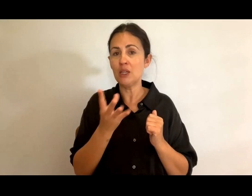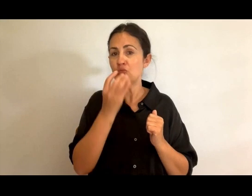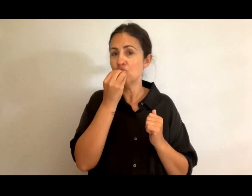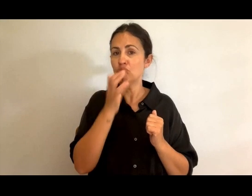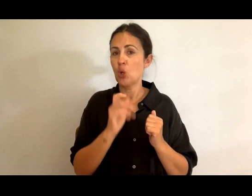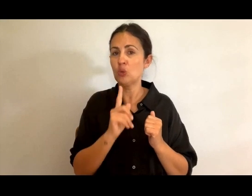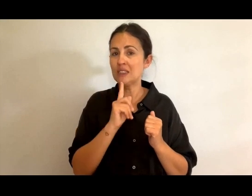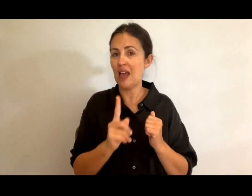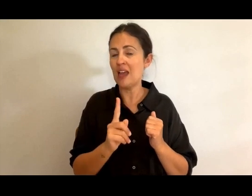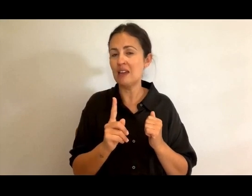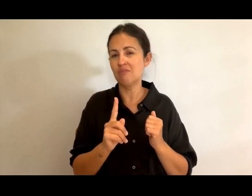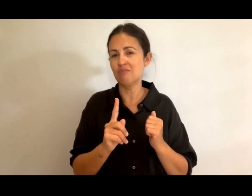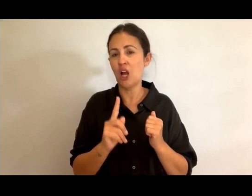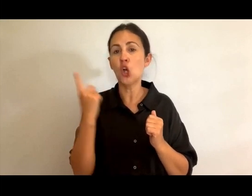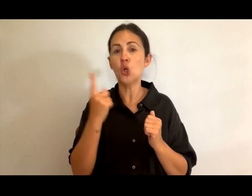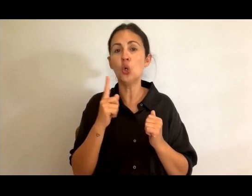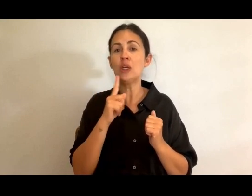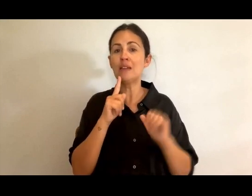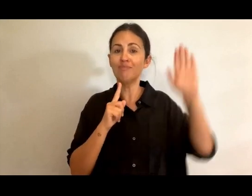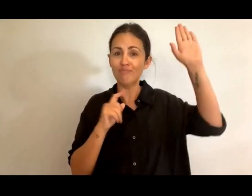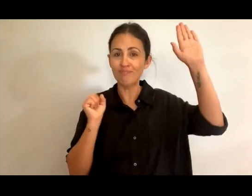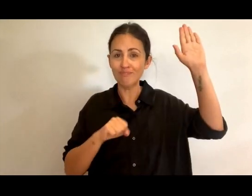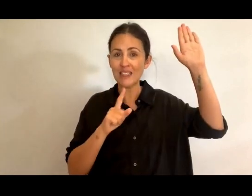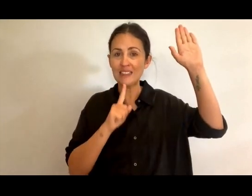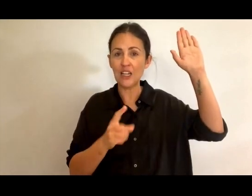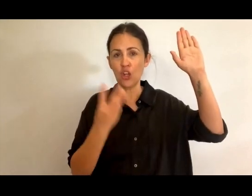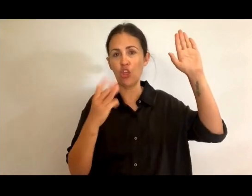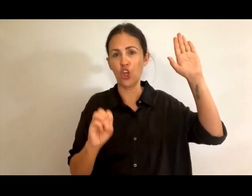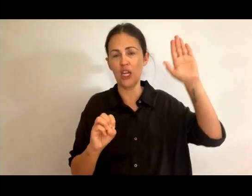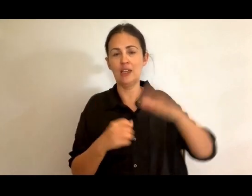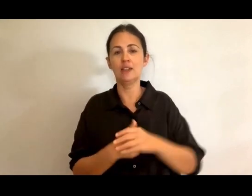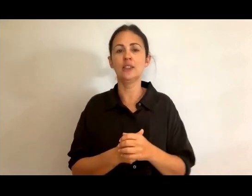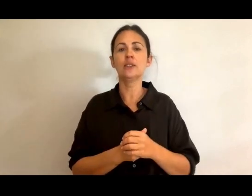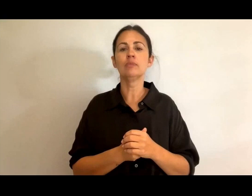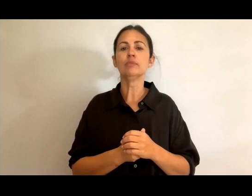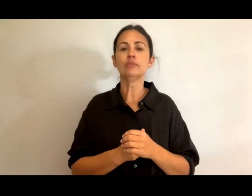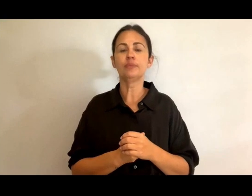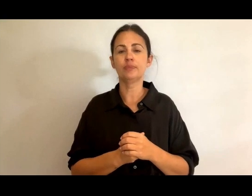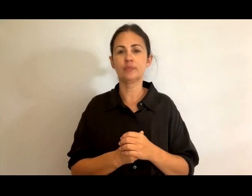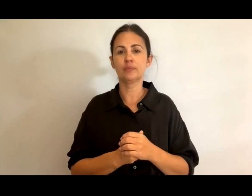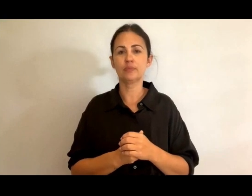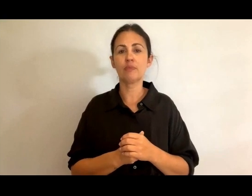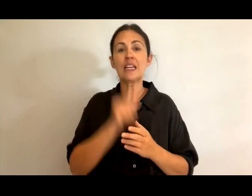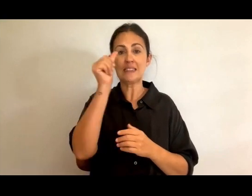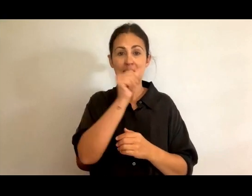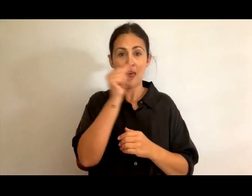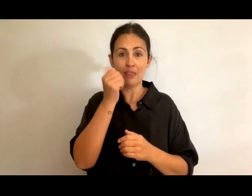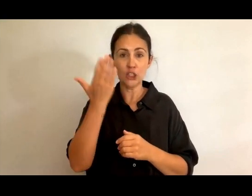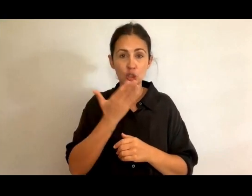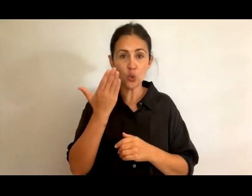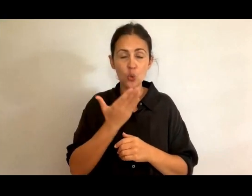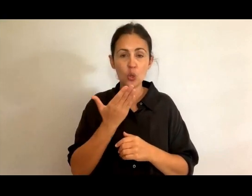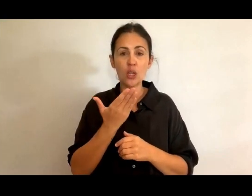Mostly farming families, and that's the background of, Galen. It's a Catholic school, and about 2